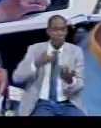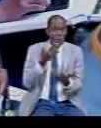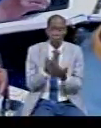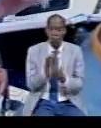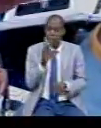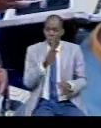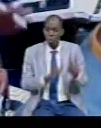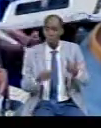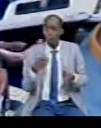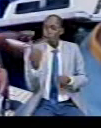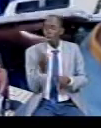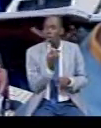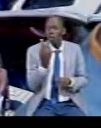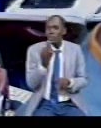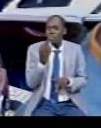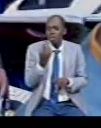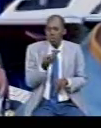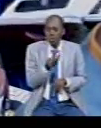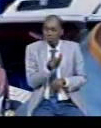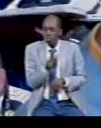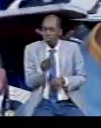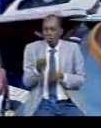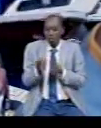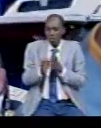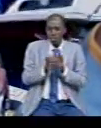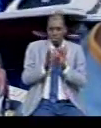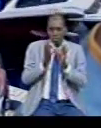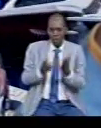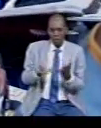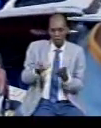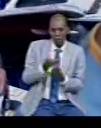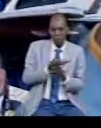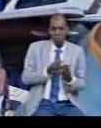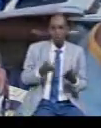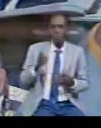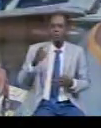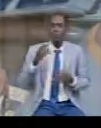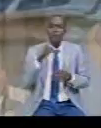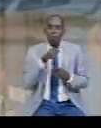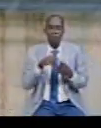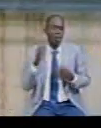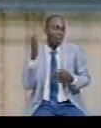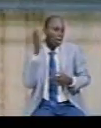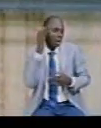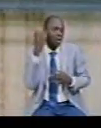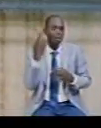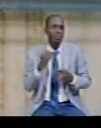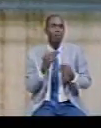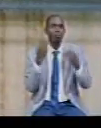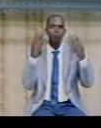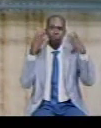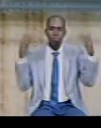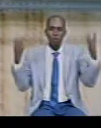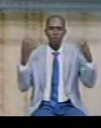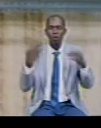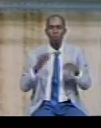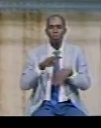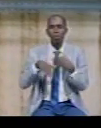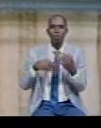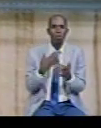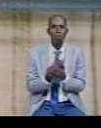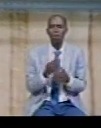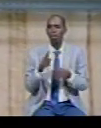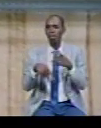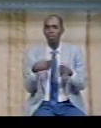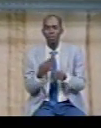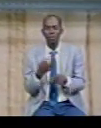godly people, heard the sound of the cornet, flute, harp, sackbut, psaltery, and all kinds